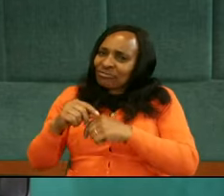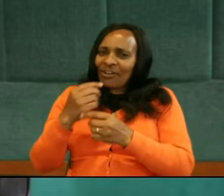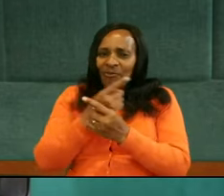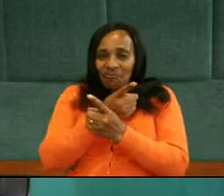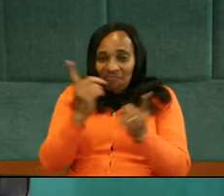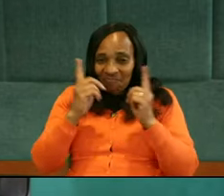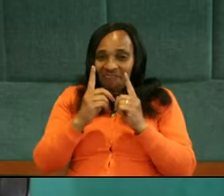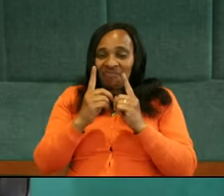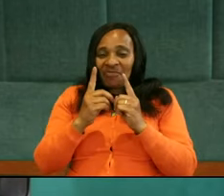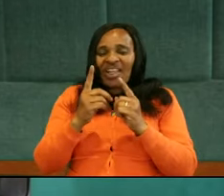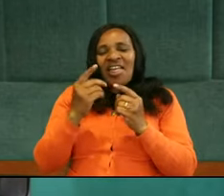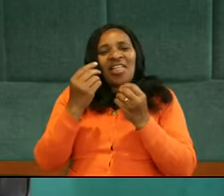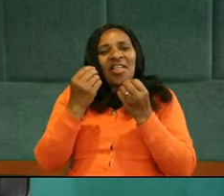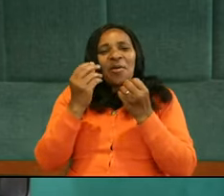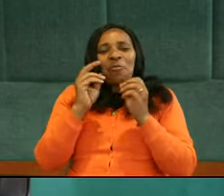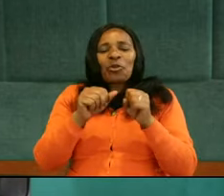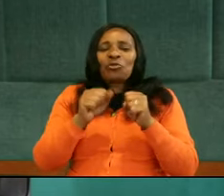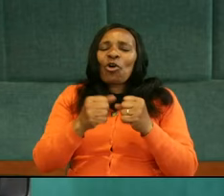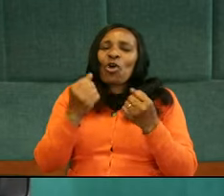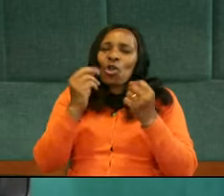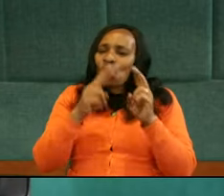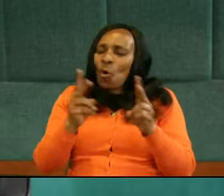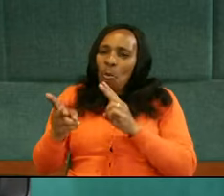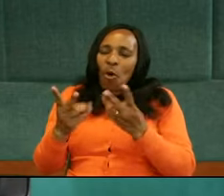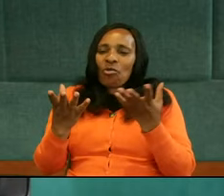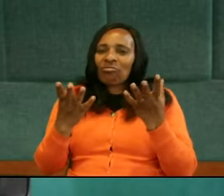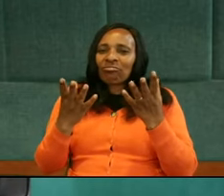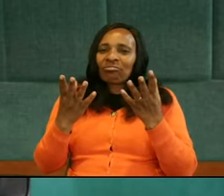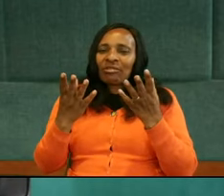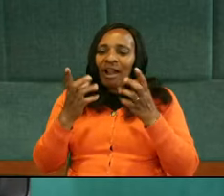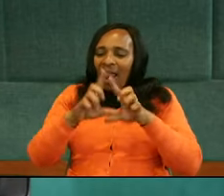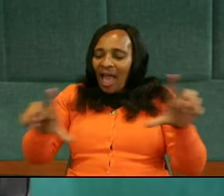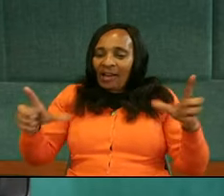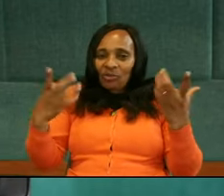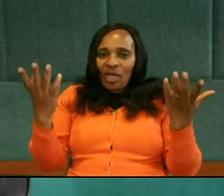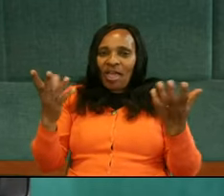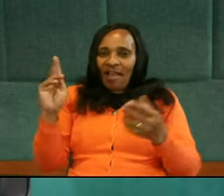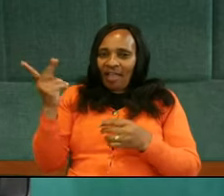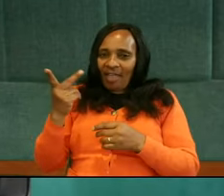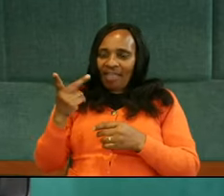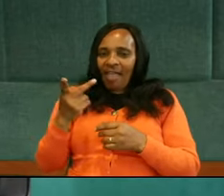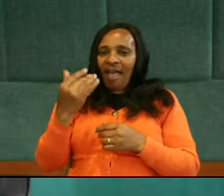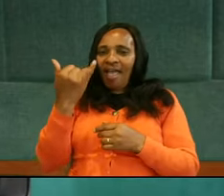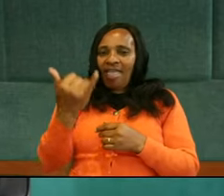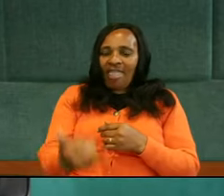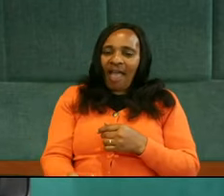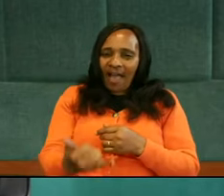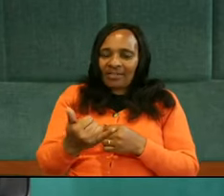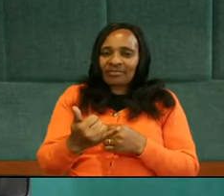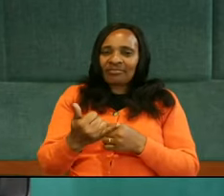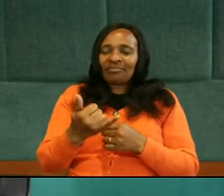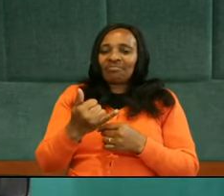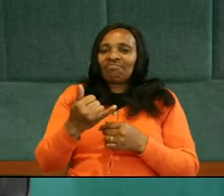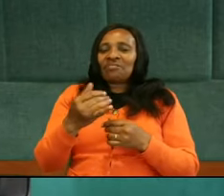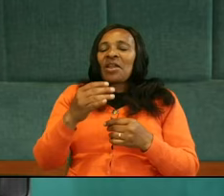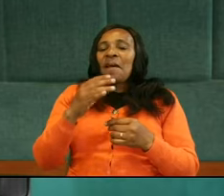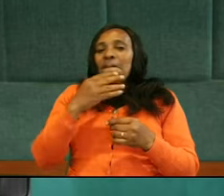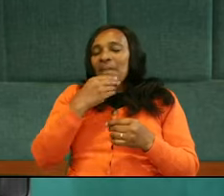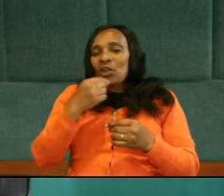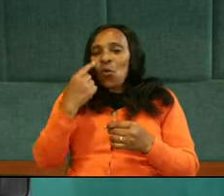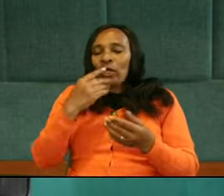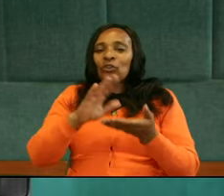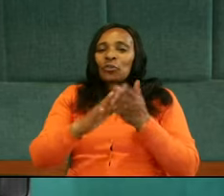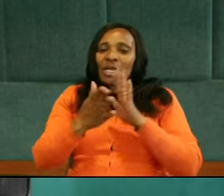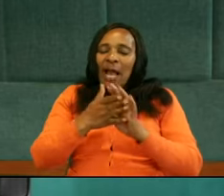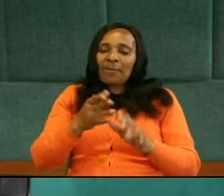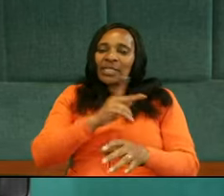very famous animation called The Lion King. And there's a young cub who was waiting to be king. And one of the songs I